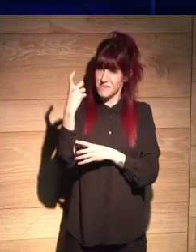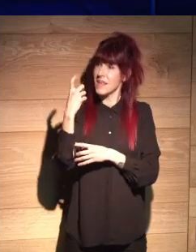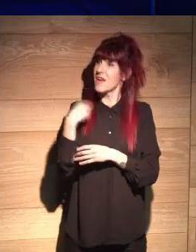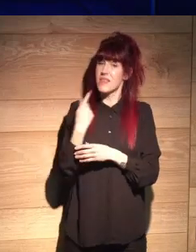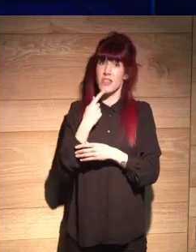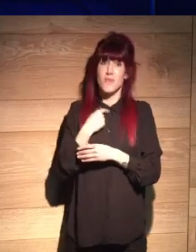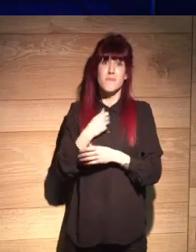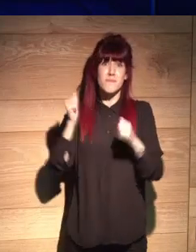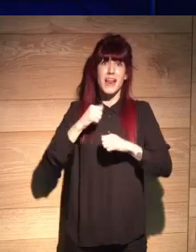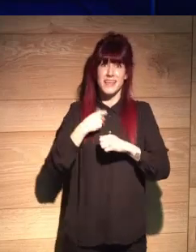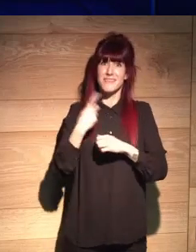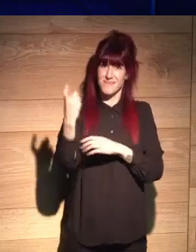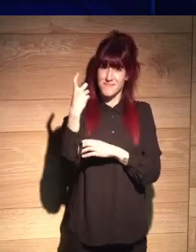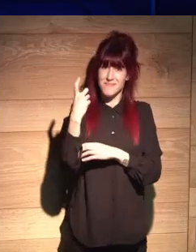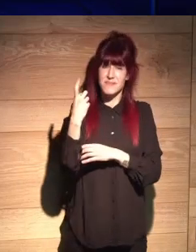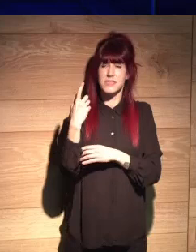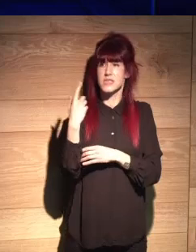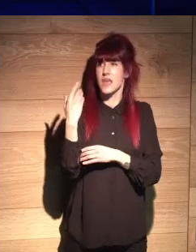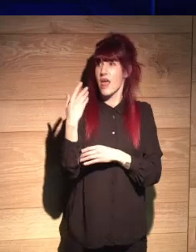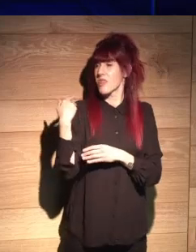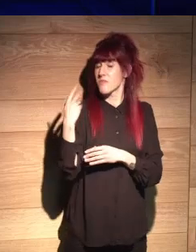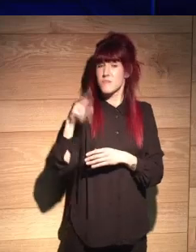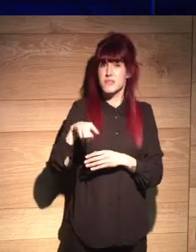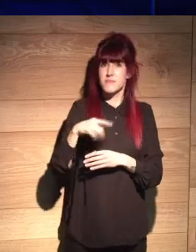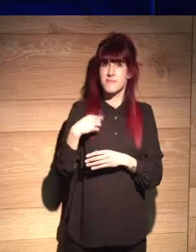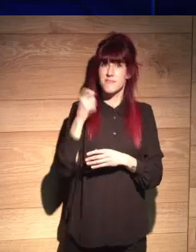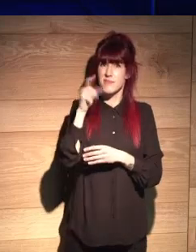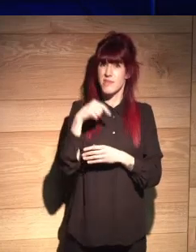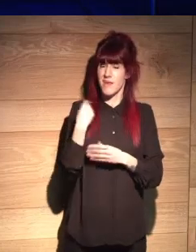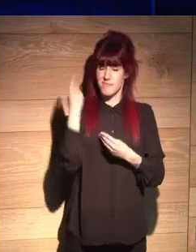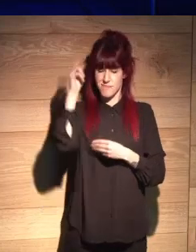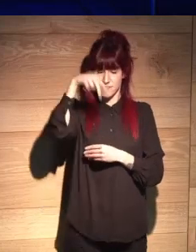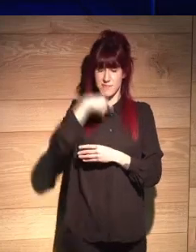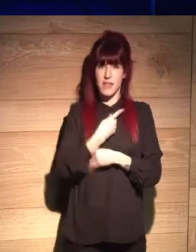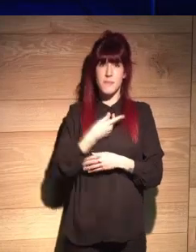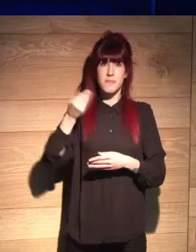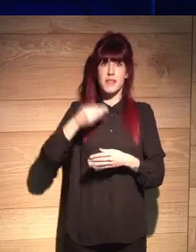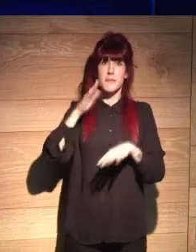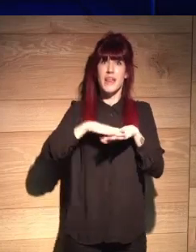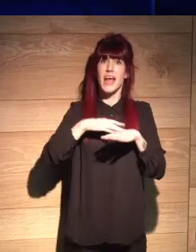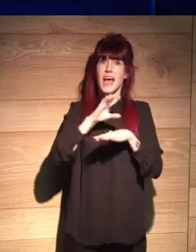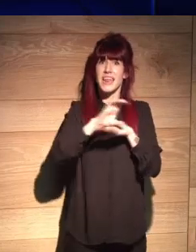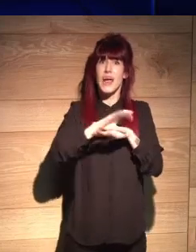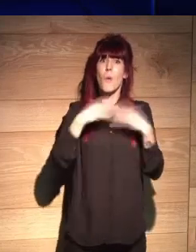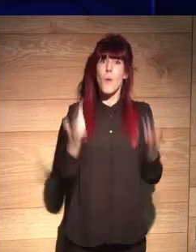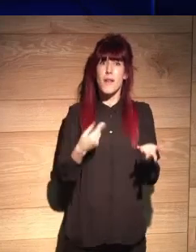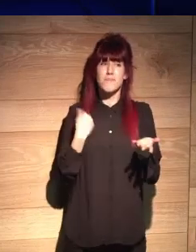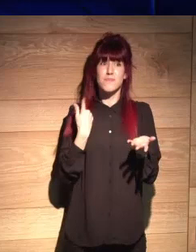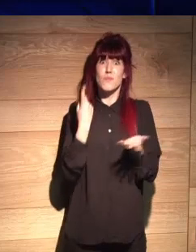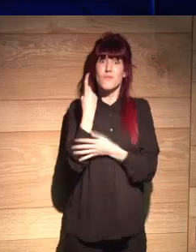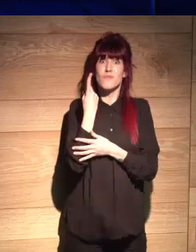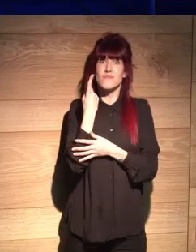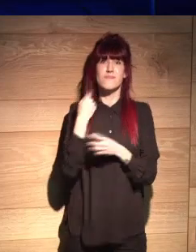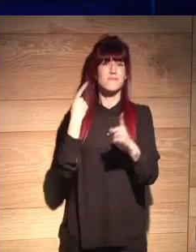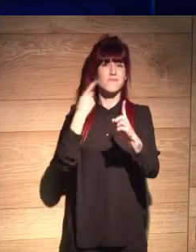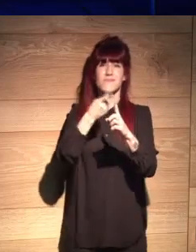me offered to be my mentor. A month ago, this person asked me, the most important thing